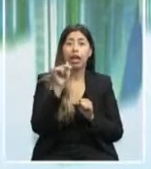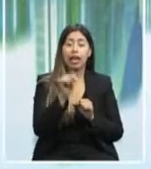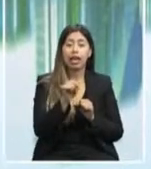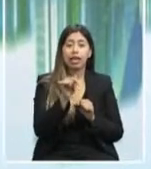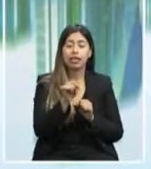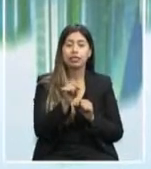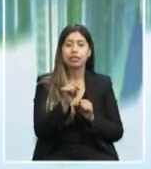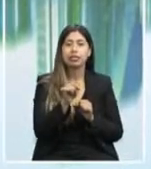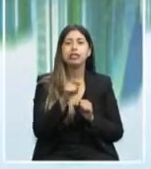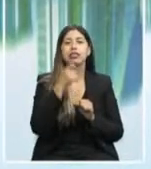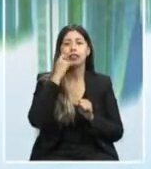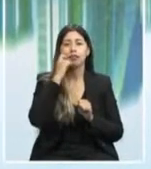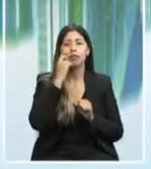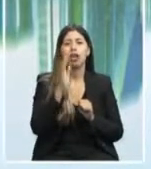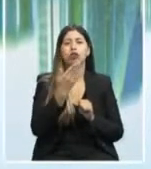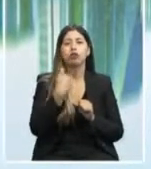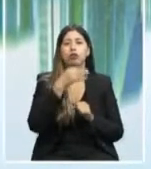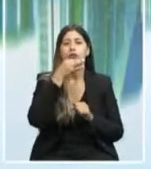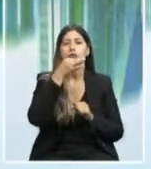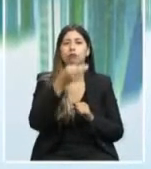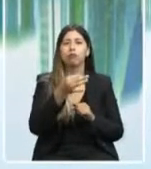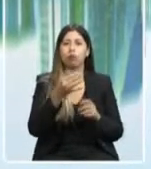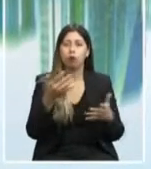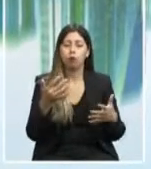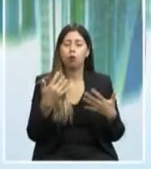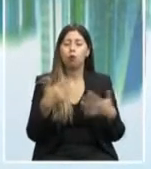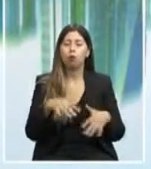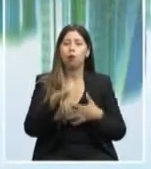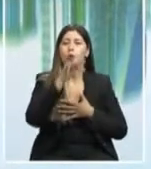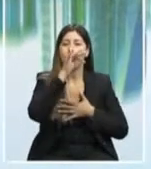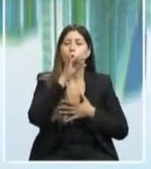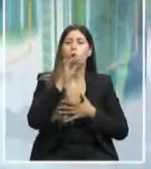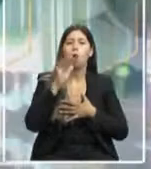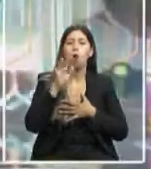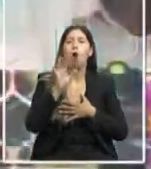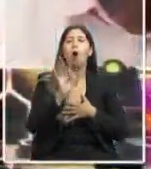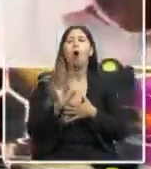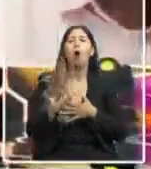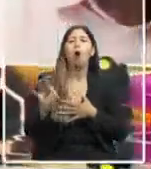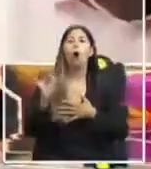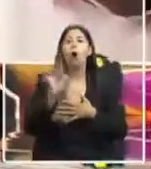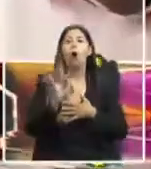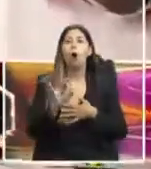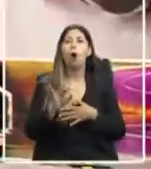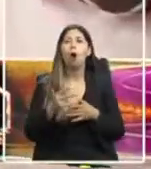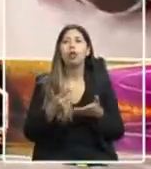be better adapted to our environment.